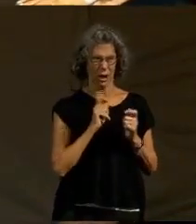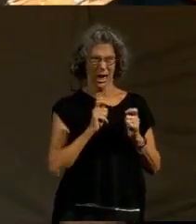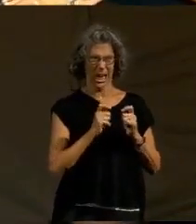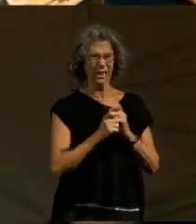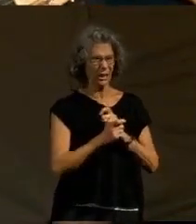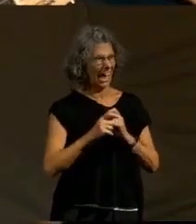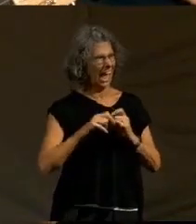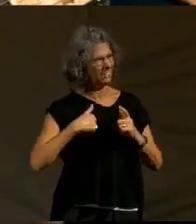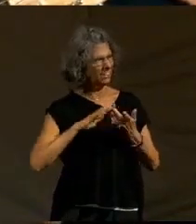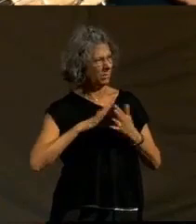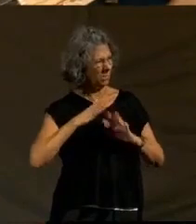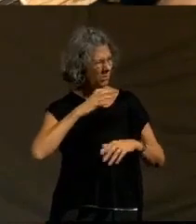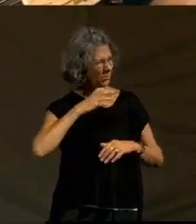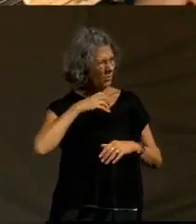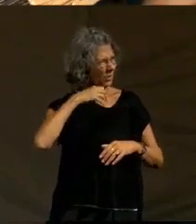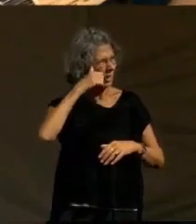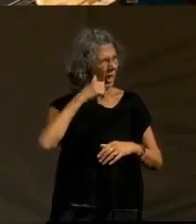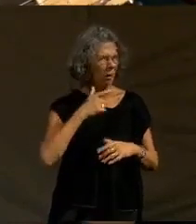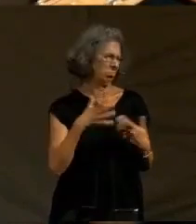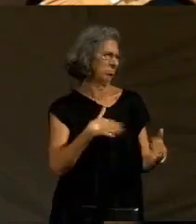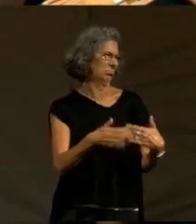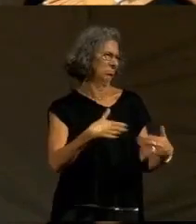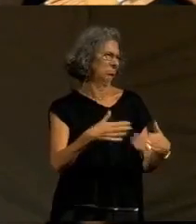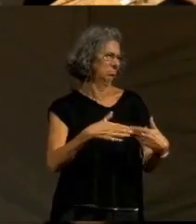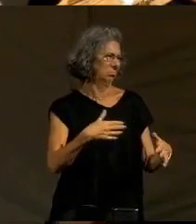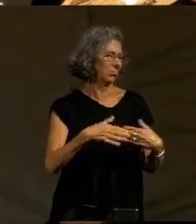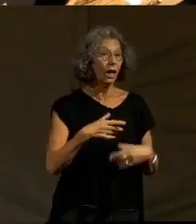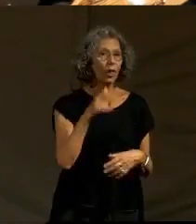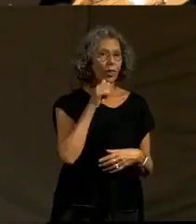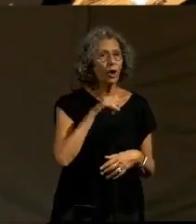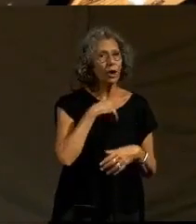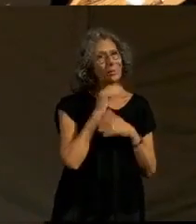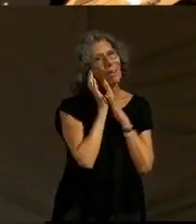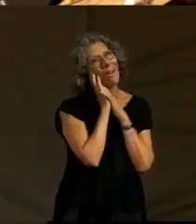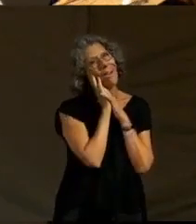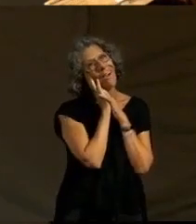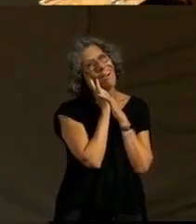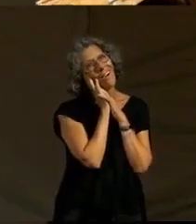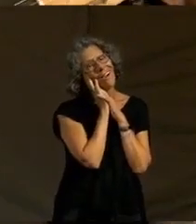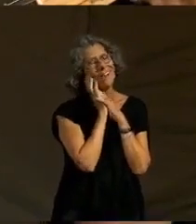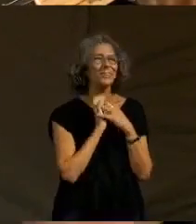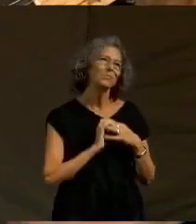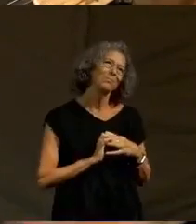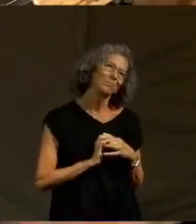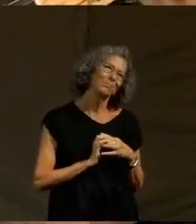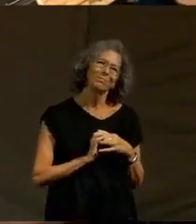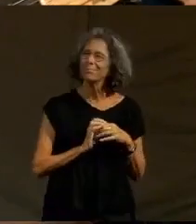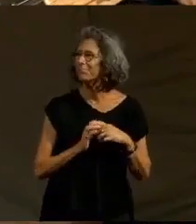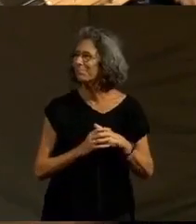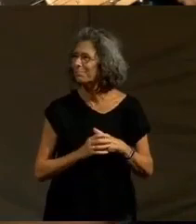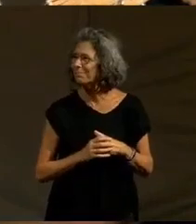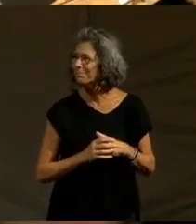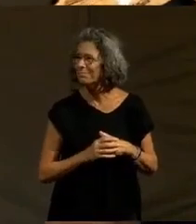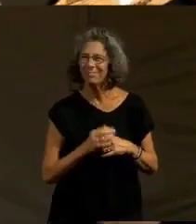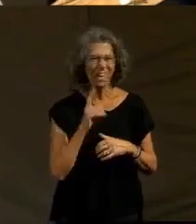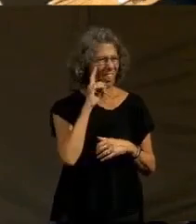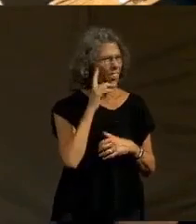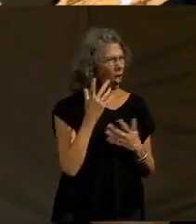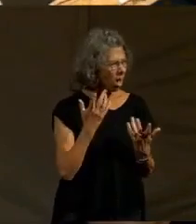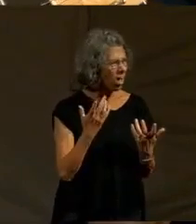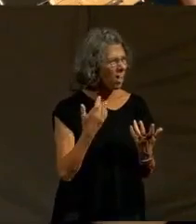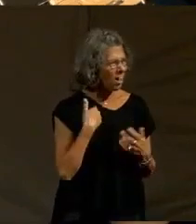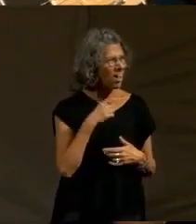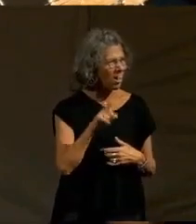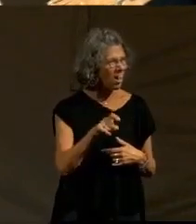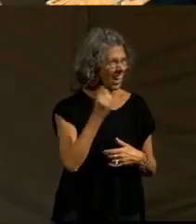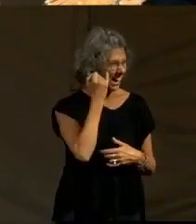He had a guitar. And then all the girls went, oh, Billy. And I thought if I could get a guitar,